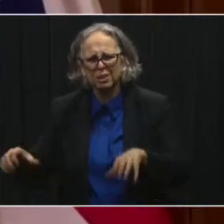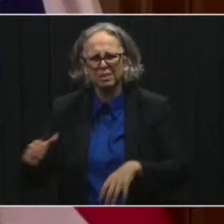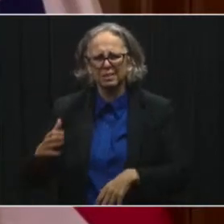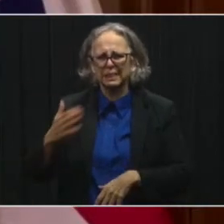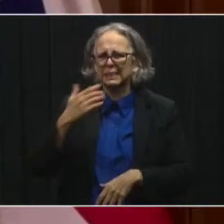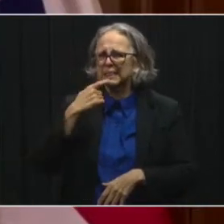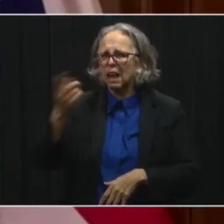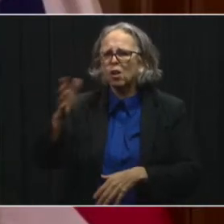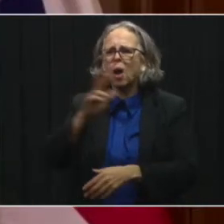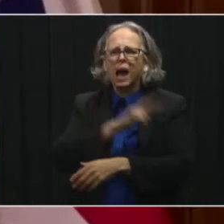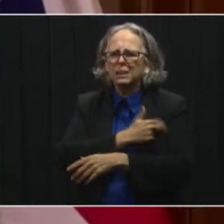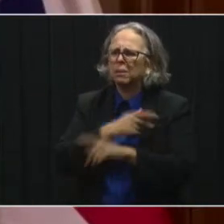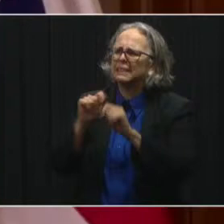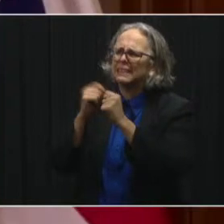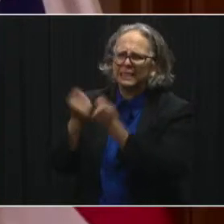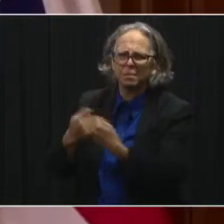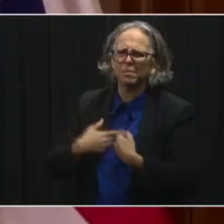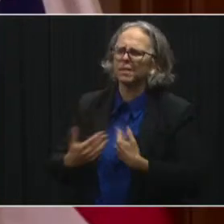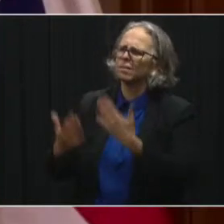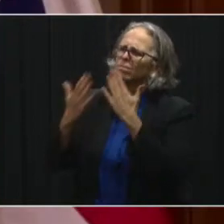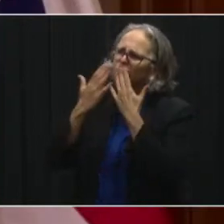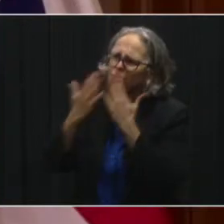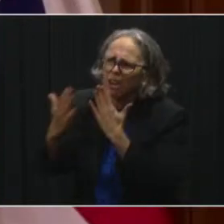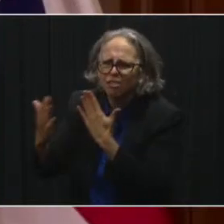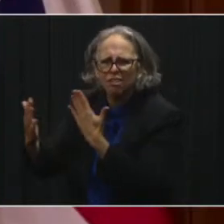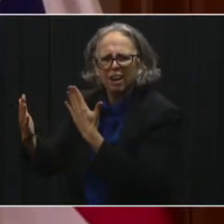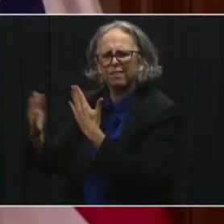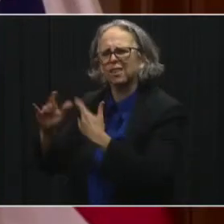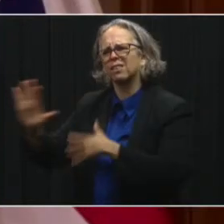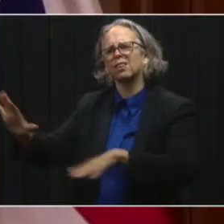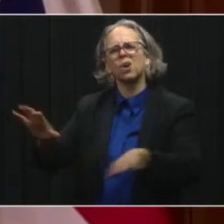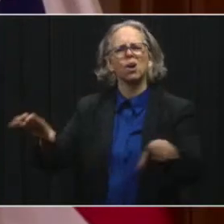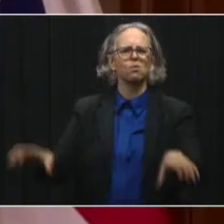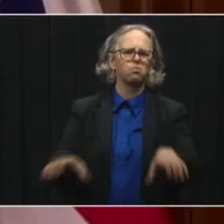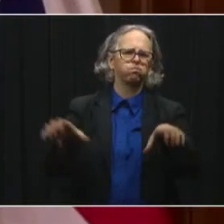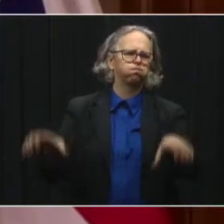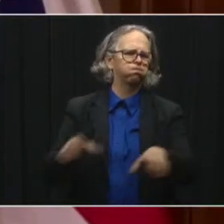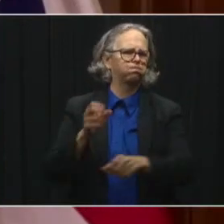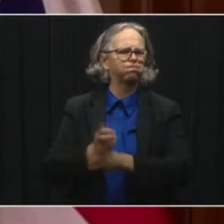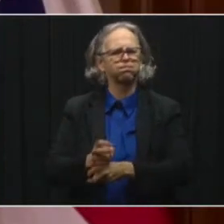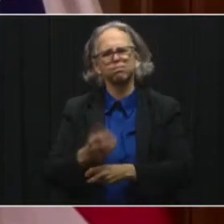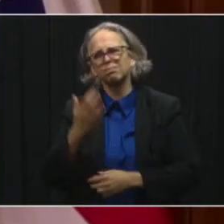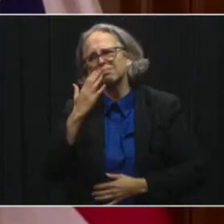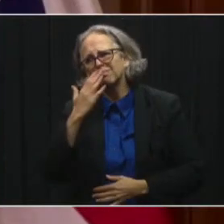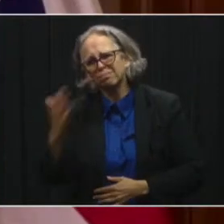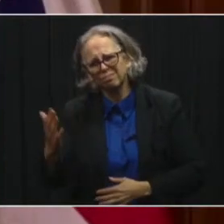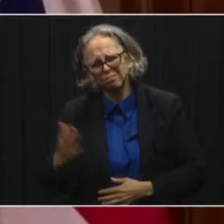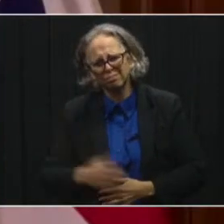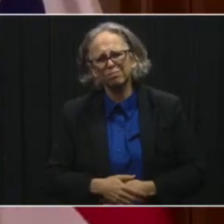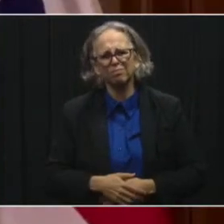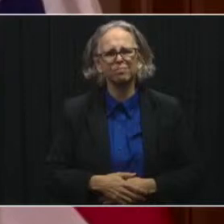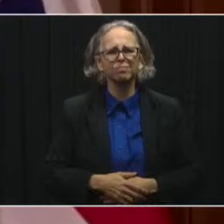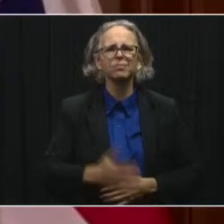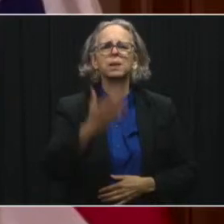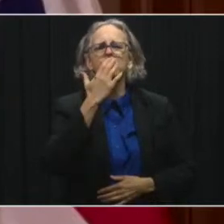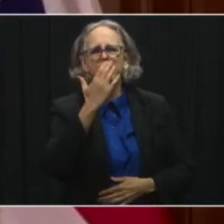hospital for us for their hard work. We know it's been a long 18 months. So thank you, Doctor. Thank you very much,